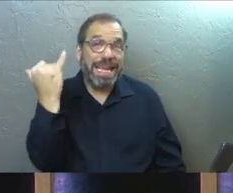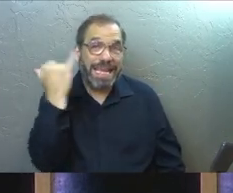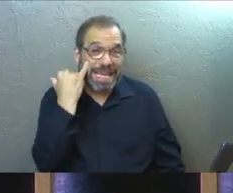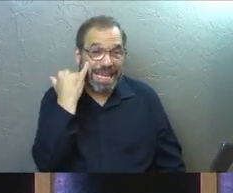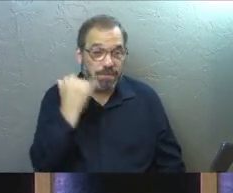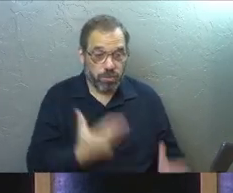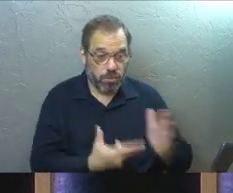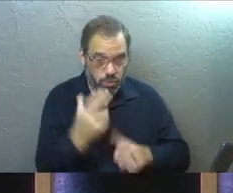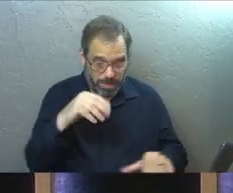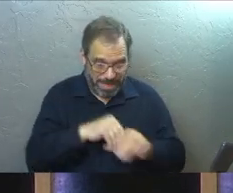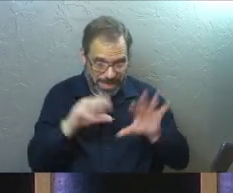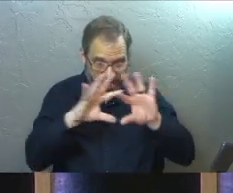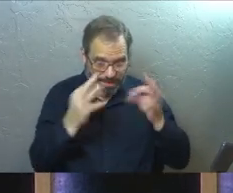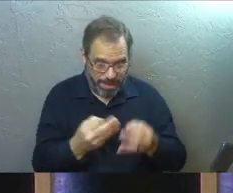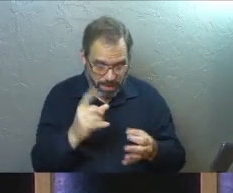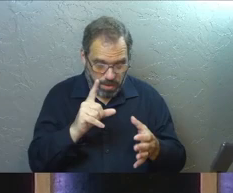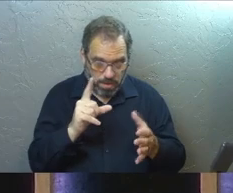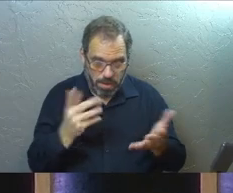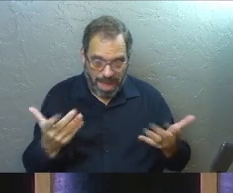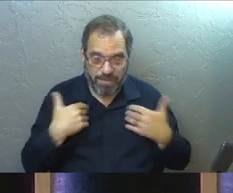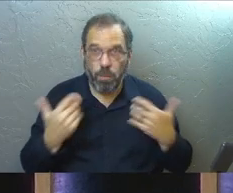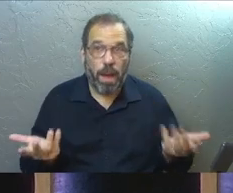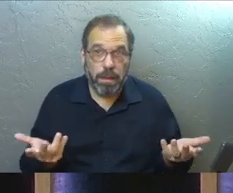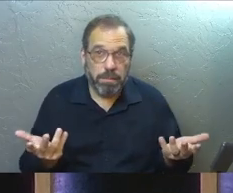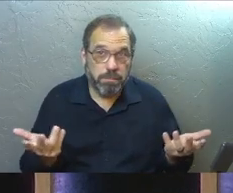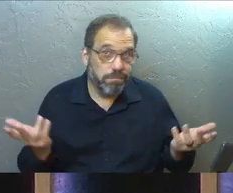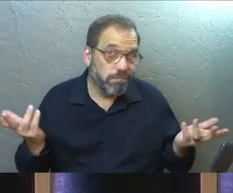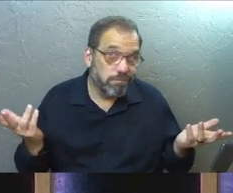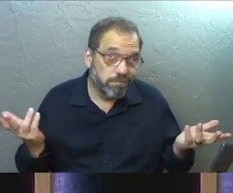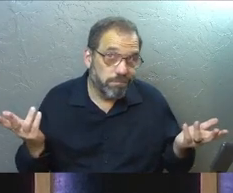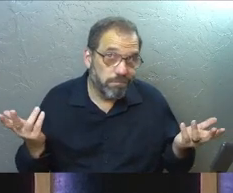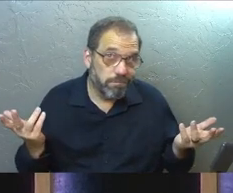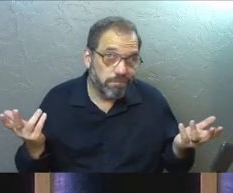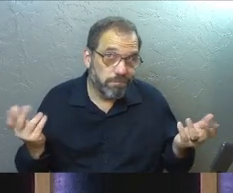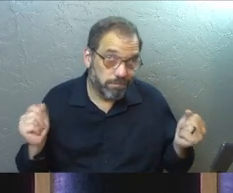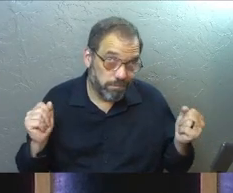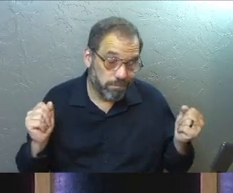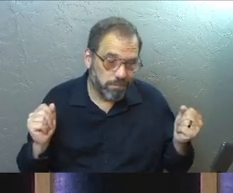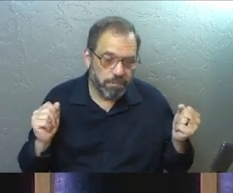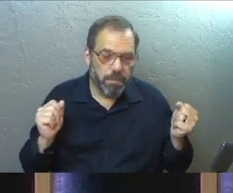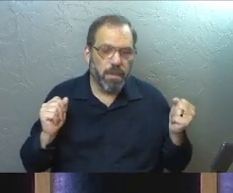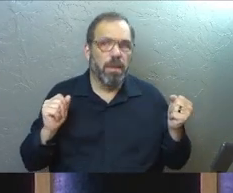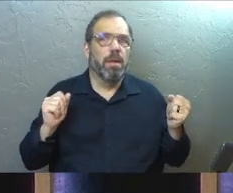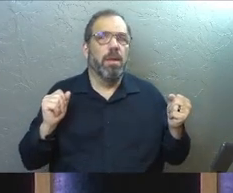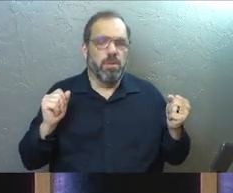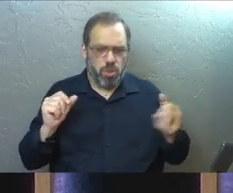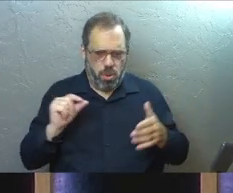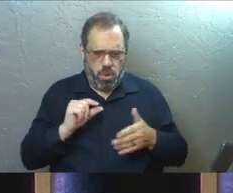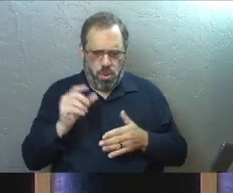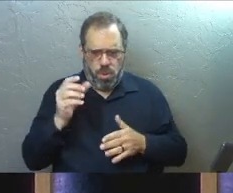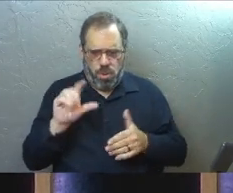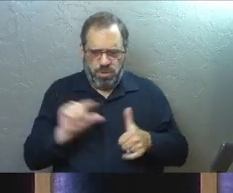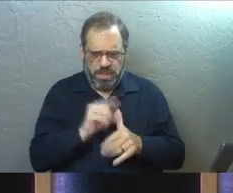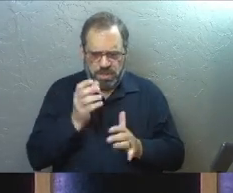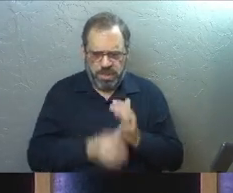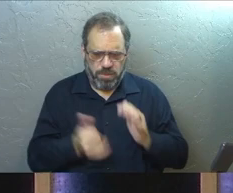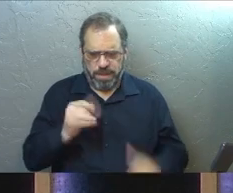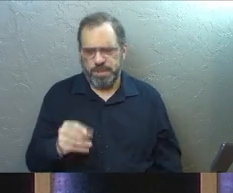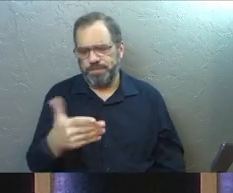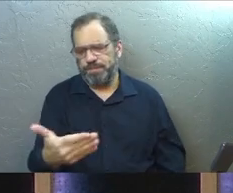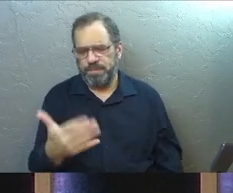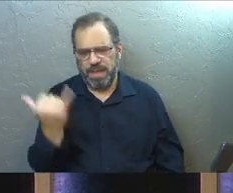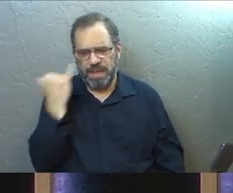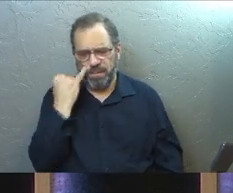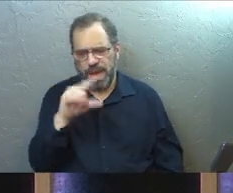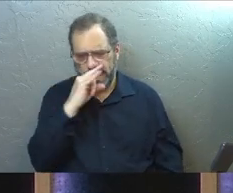don't have the truth in our family, what do we have? And he looked at this passage and said, if